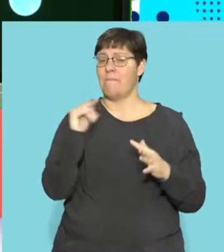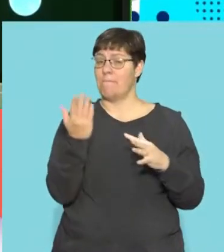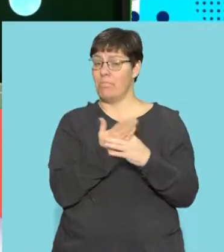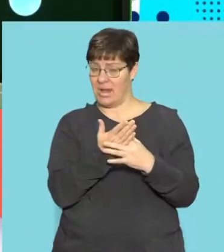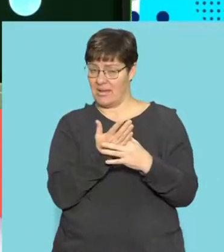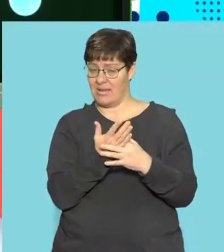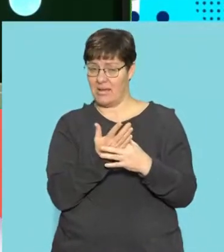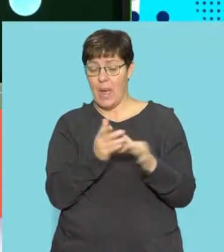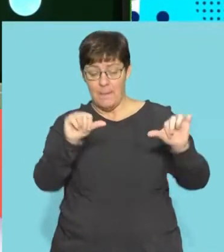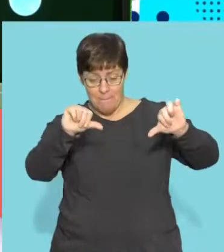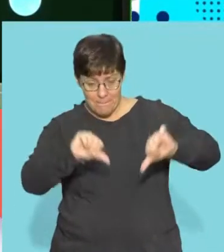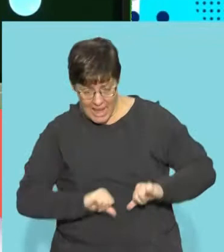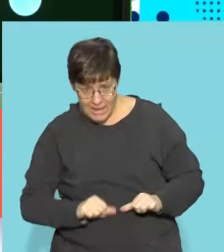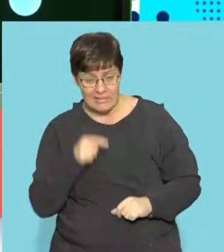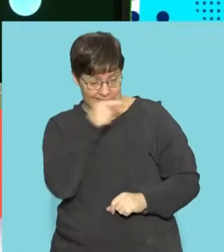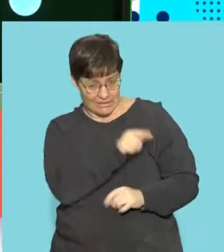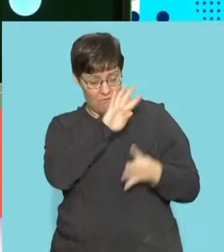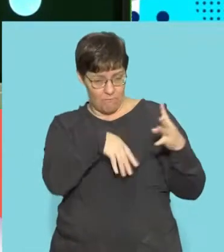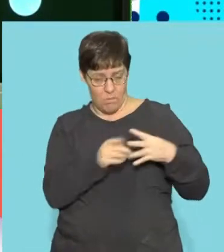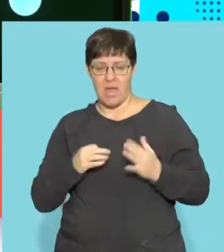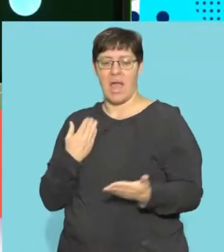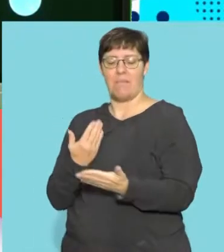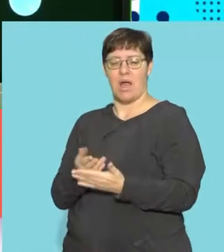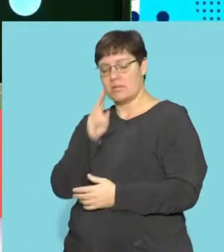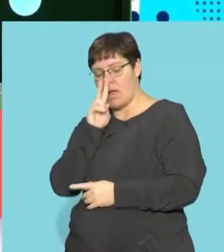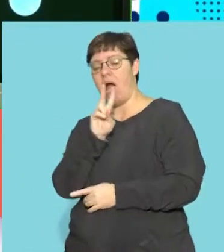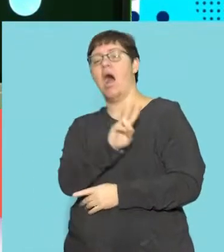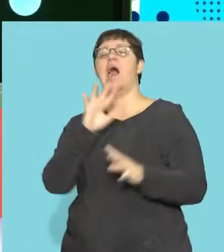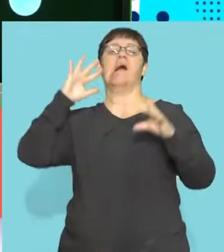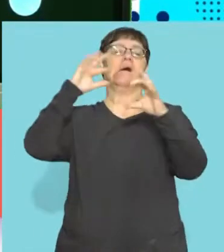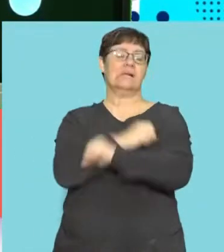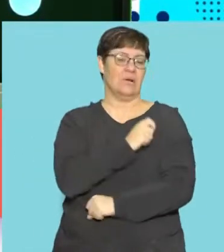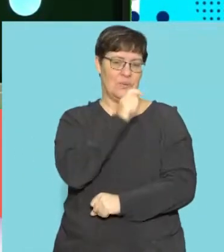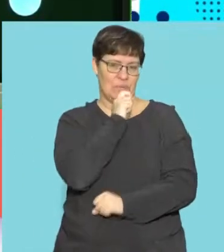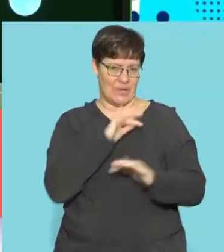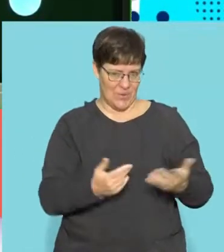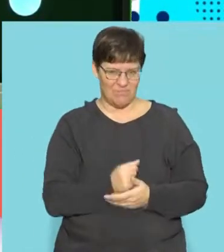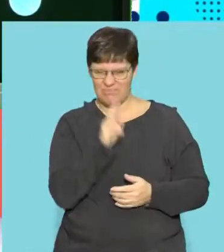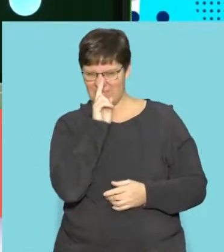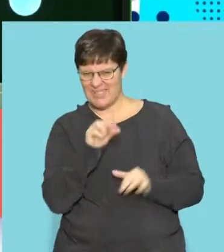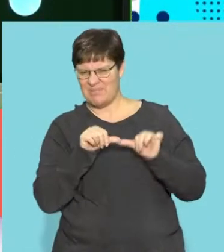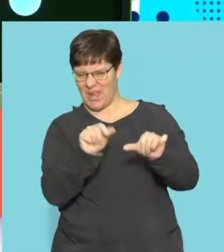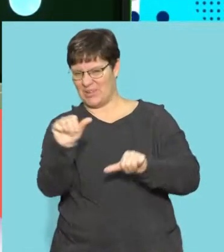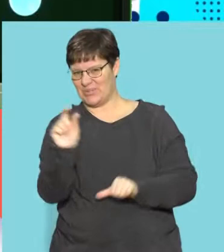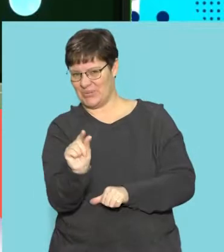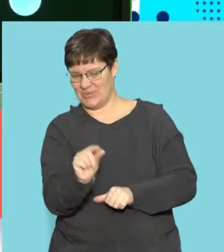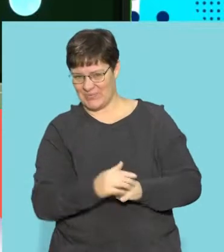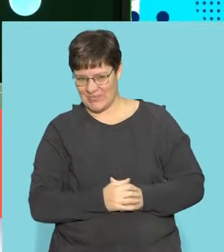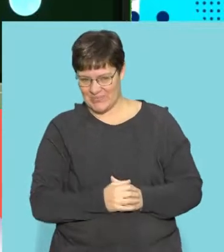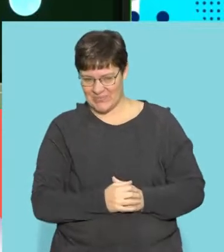come back, we're then going to apply this formula to see exactly how do we use this formula. Please stay tuned. I'll be back just